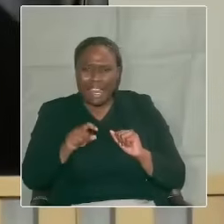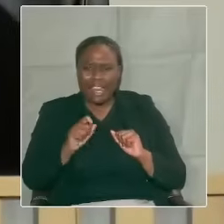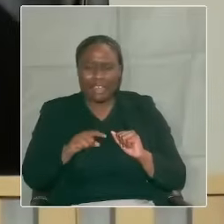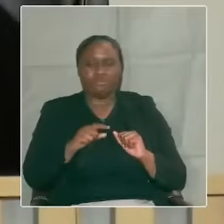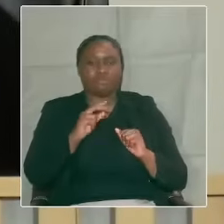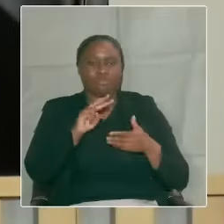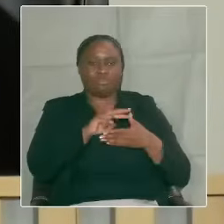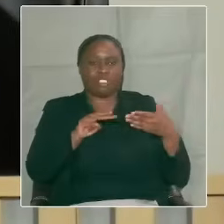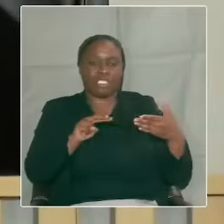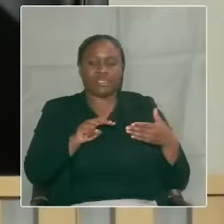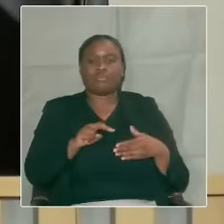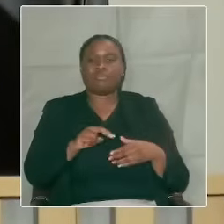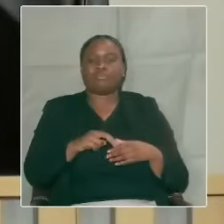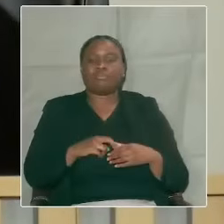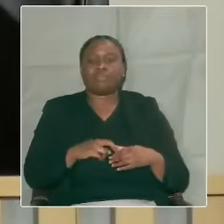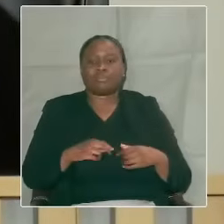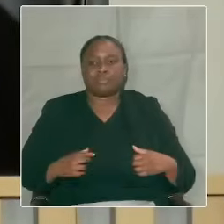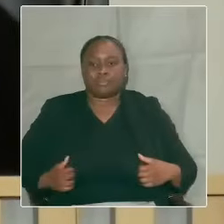The IMC.